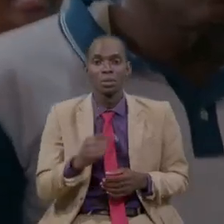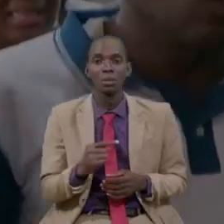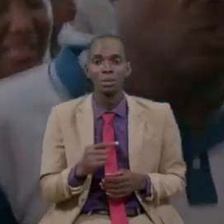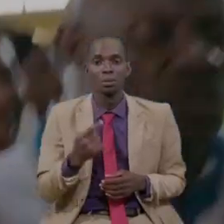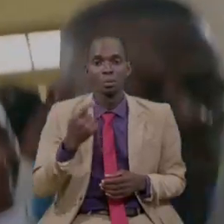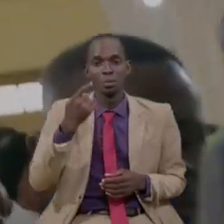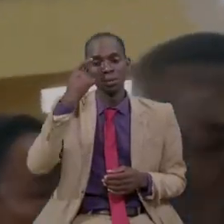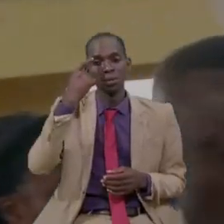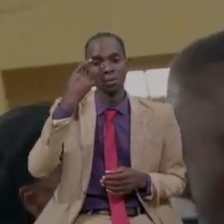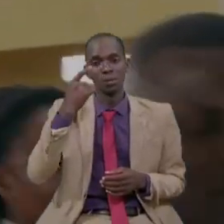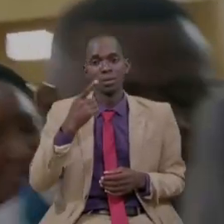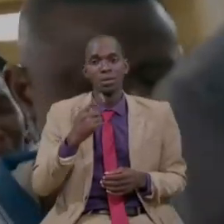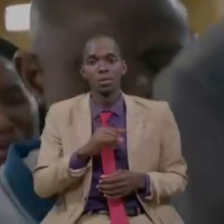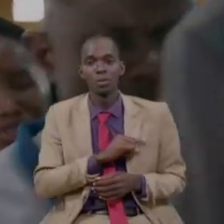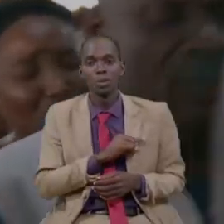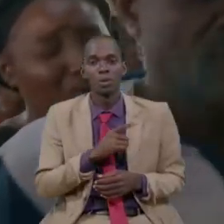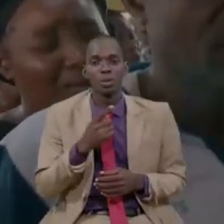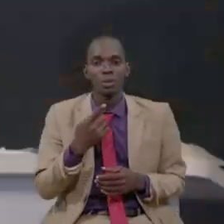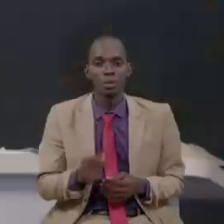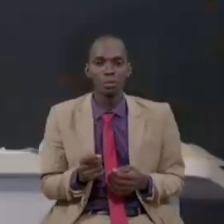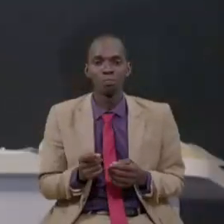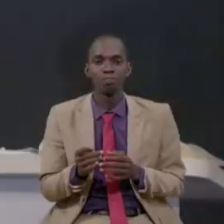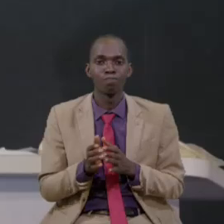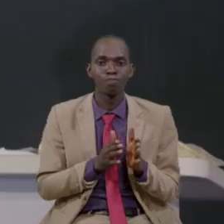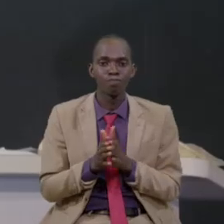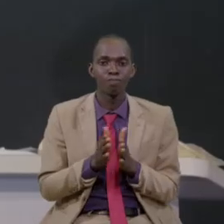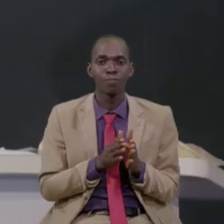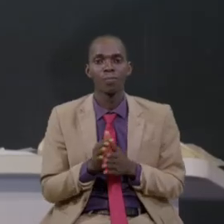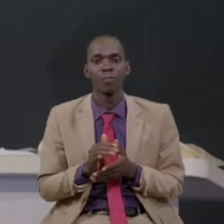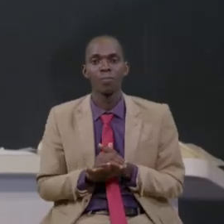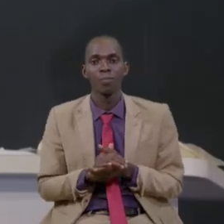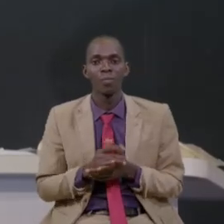the passion, the desire